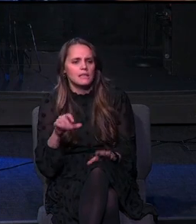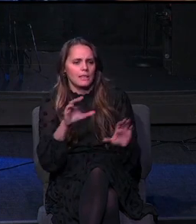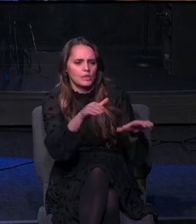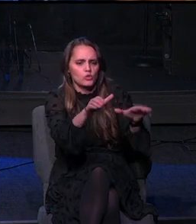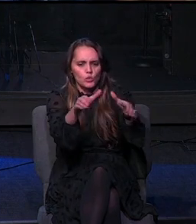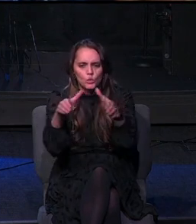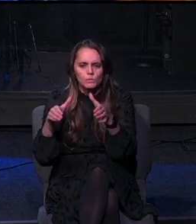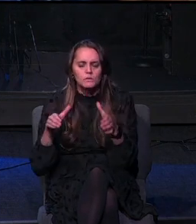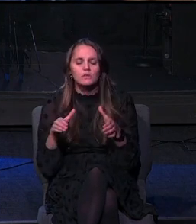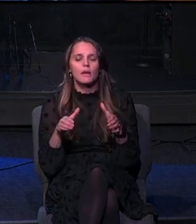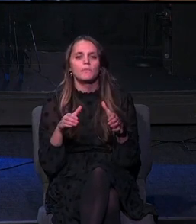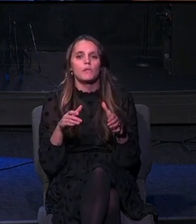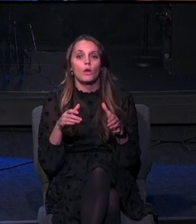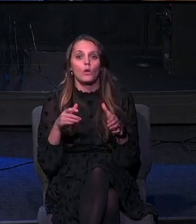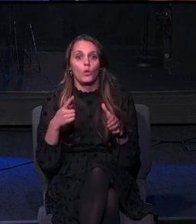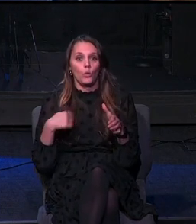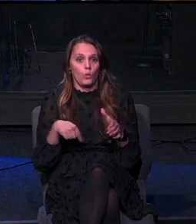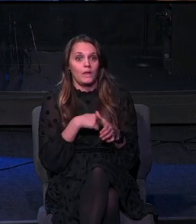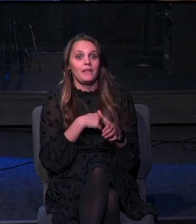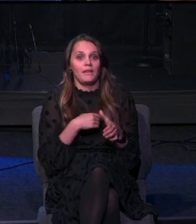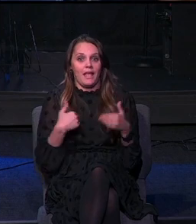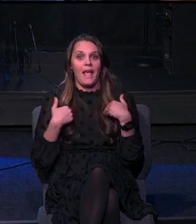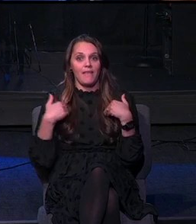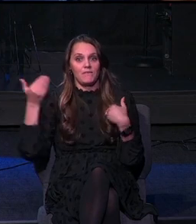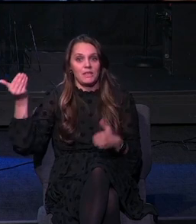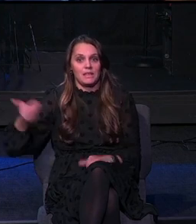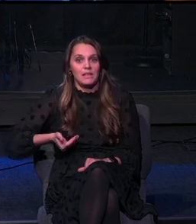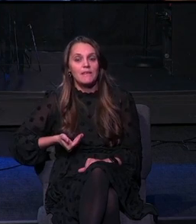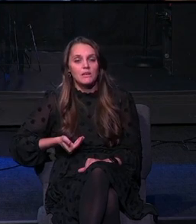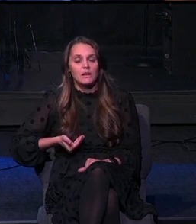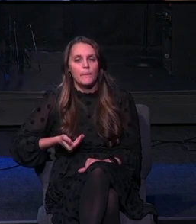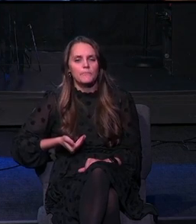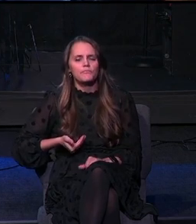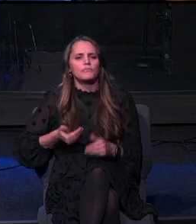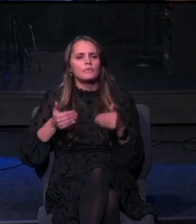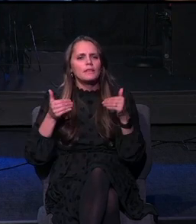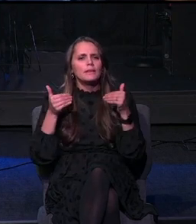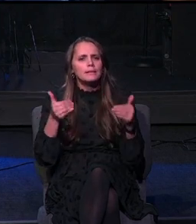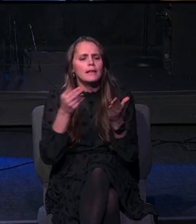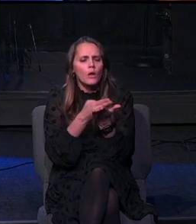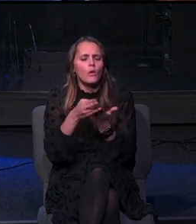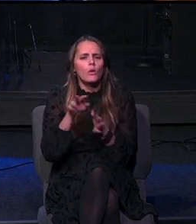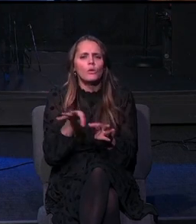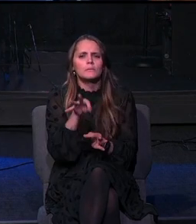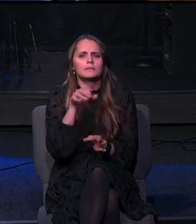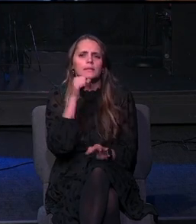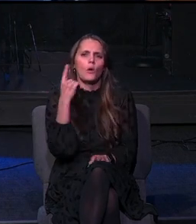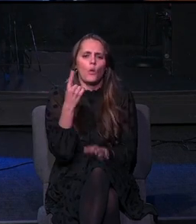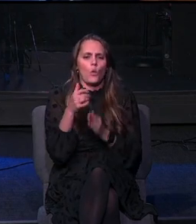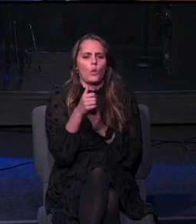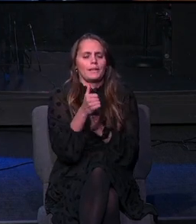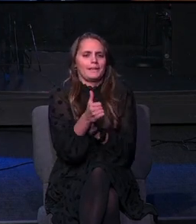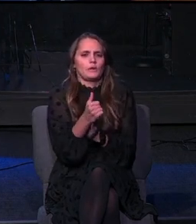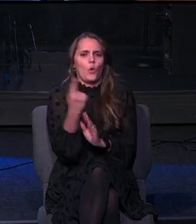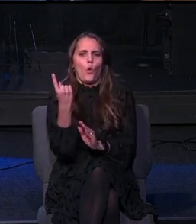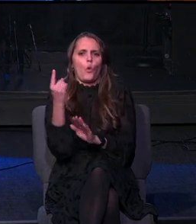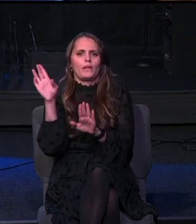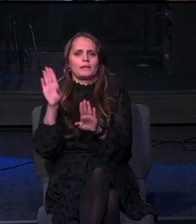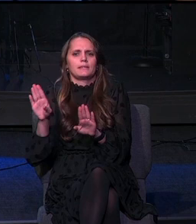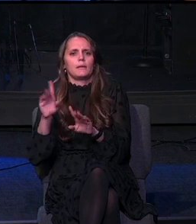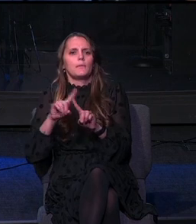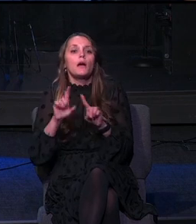What an invitation that we have to allow the Holy Spirit not just to lead us for an hour on Sundays, but to lead us in